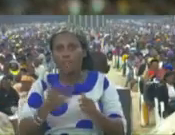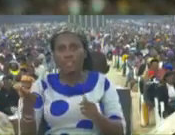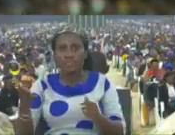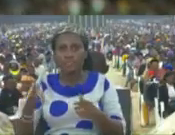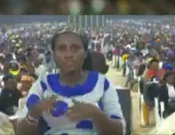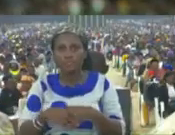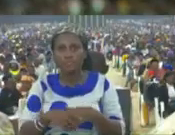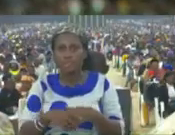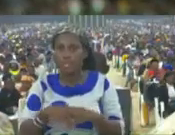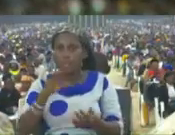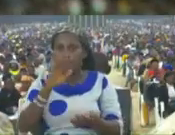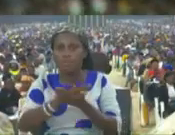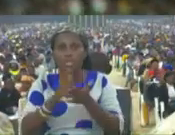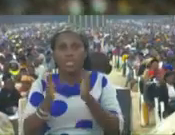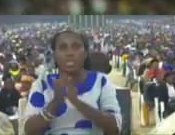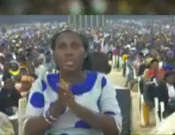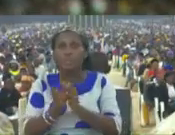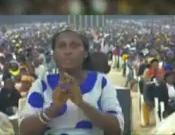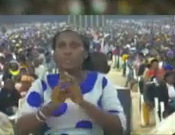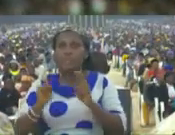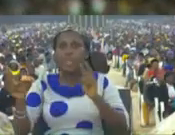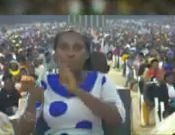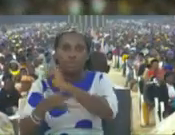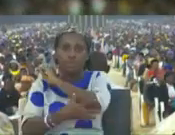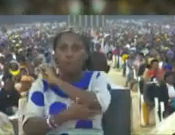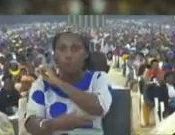Became so poor that